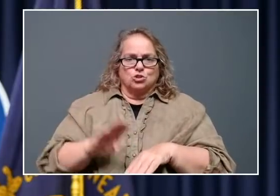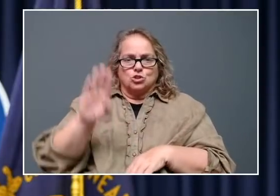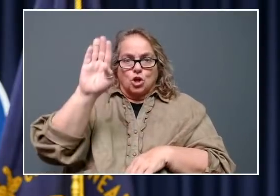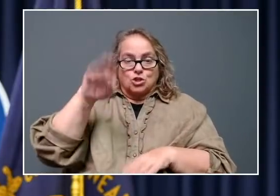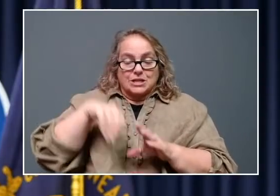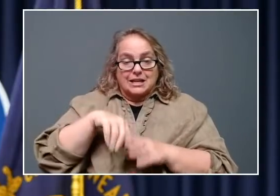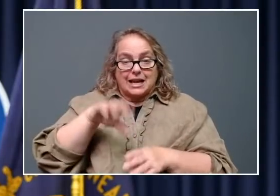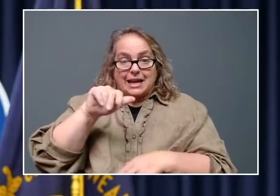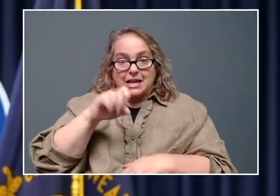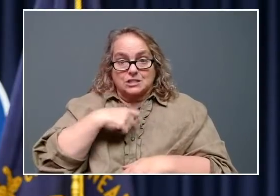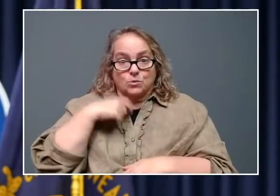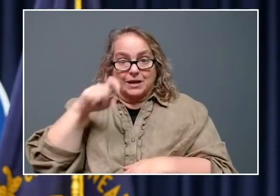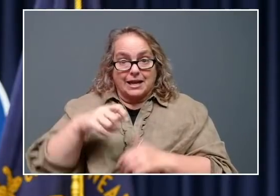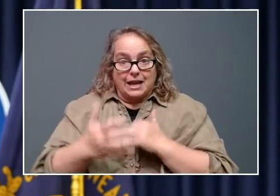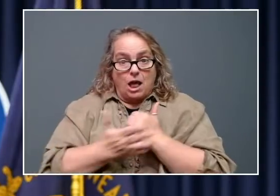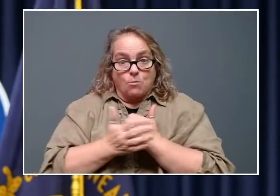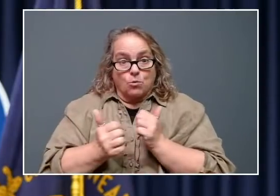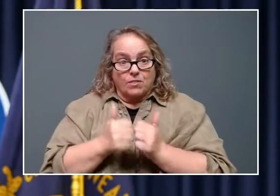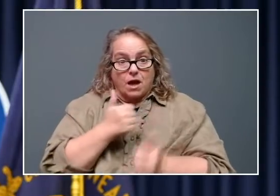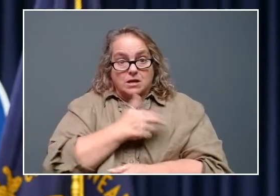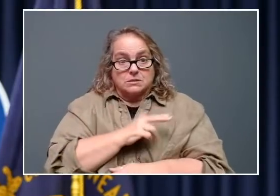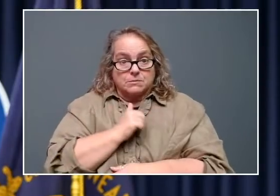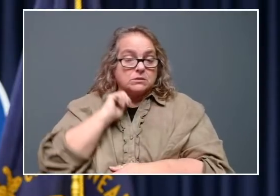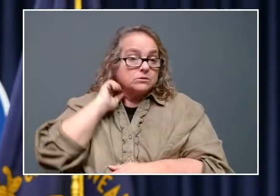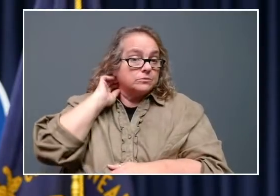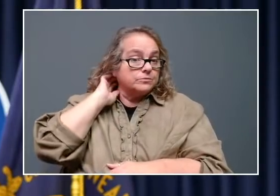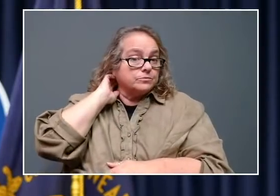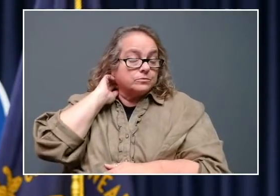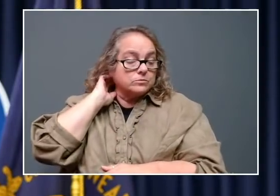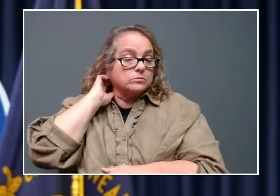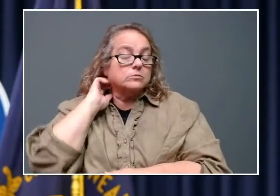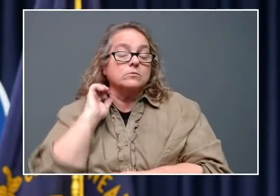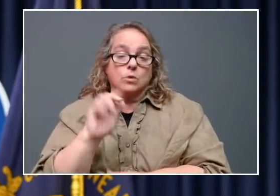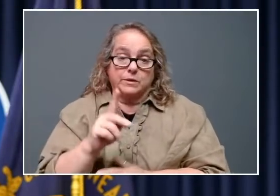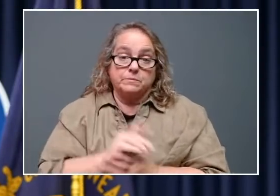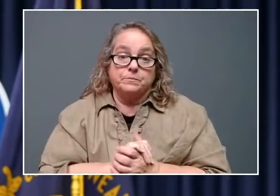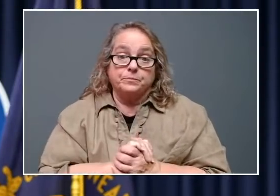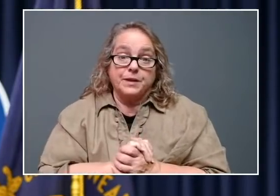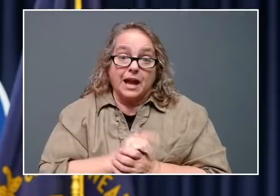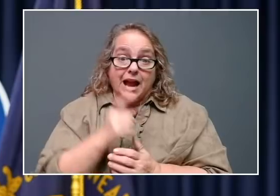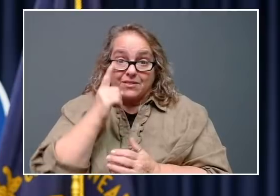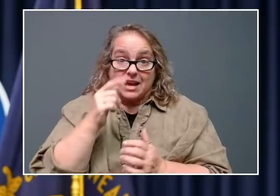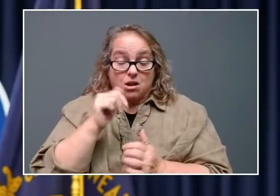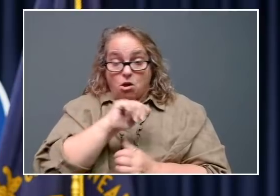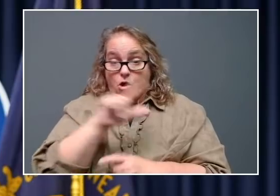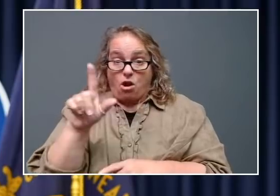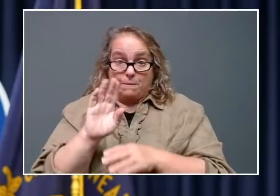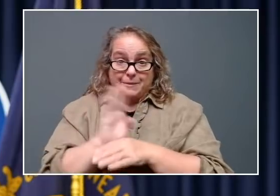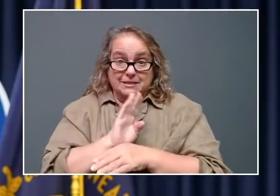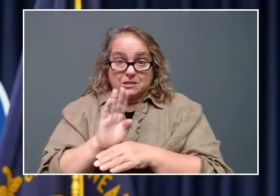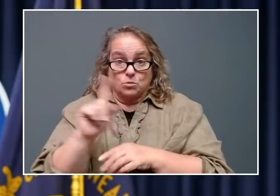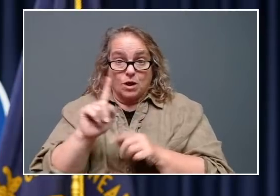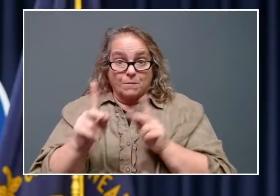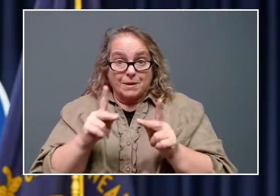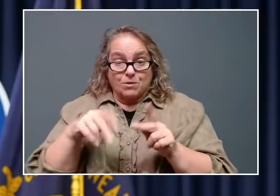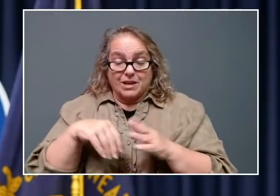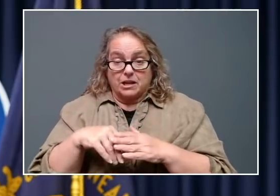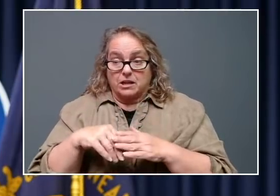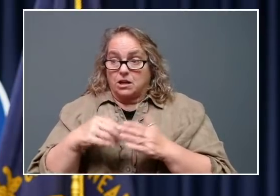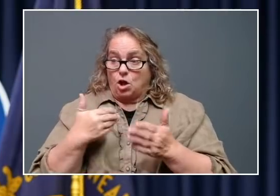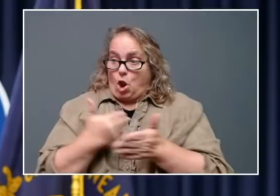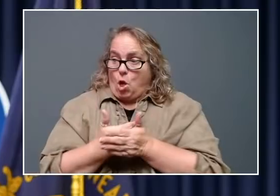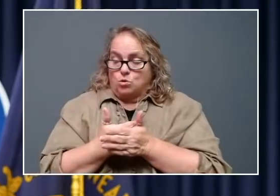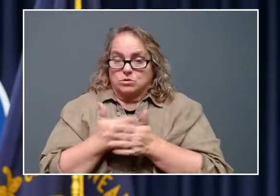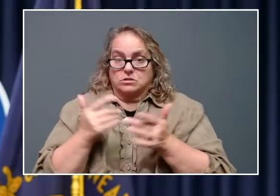hospitals that will move things more quickly? Well, I think that just about every business where people are in close contact should